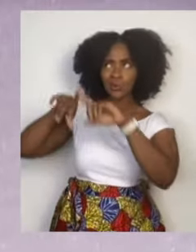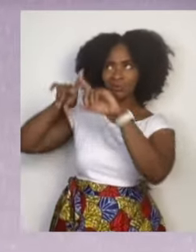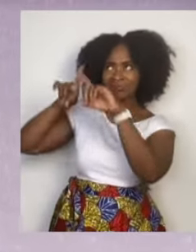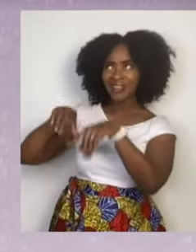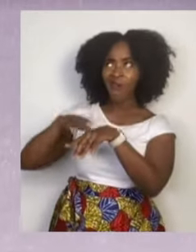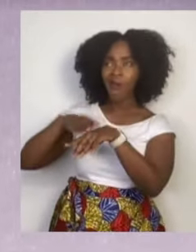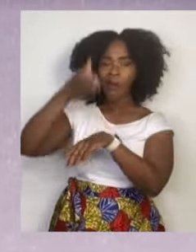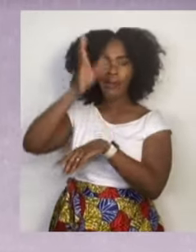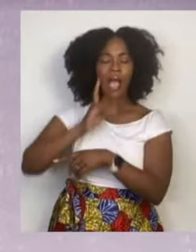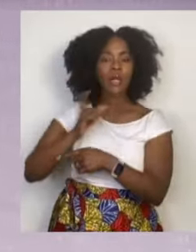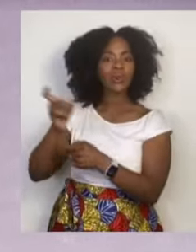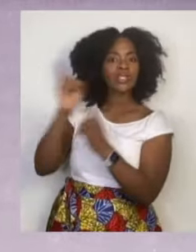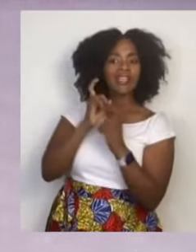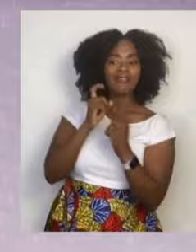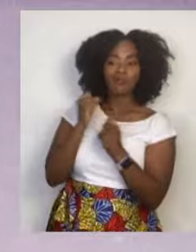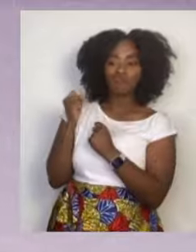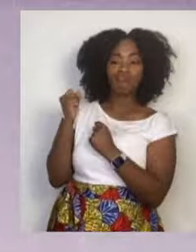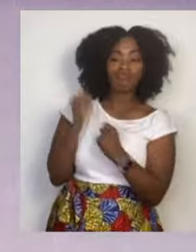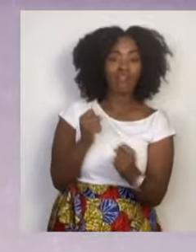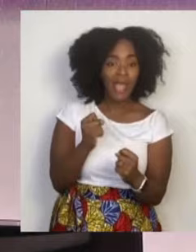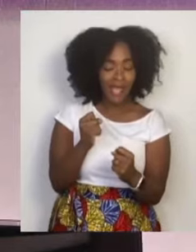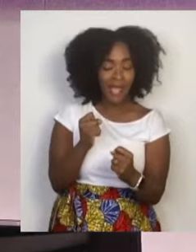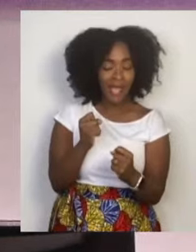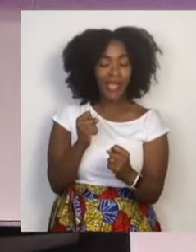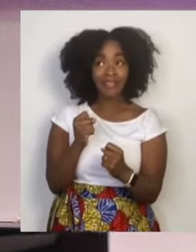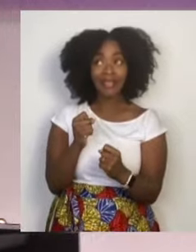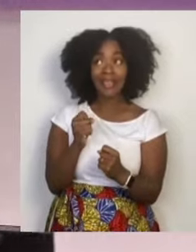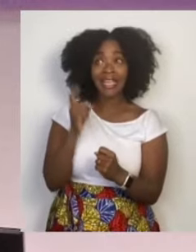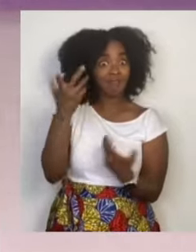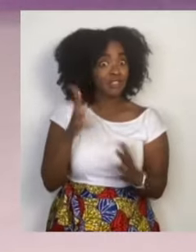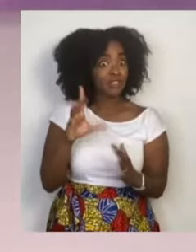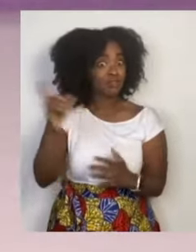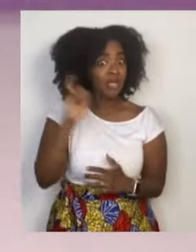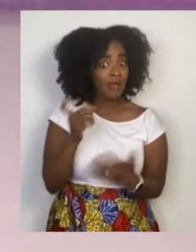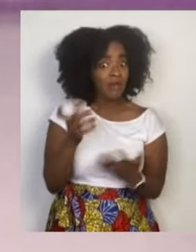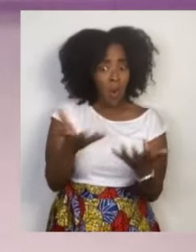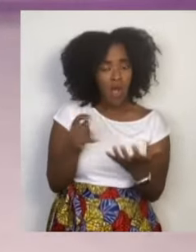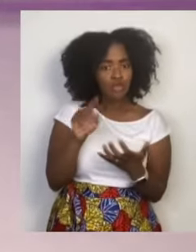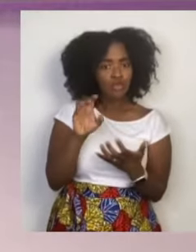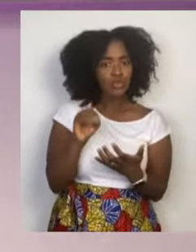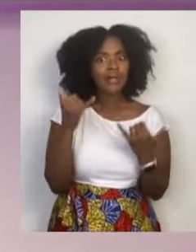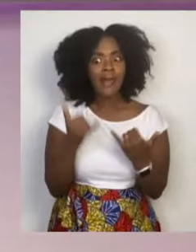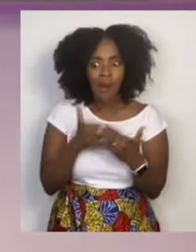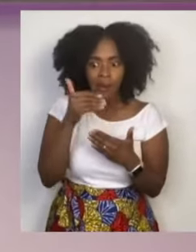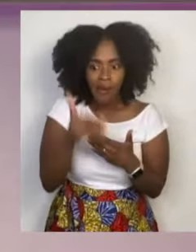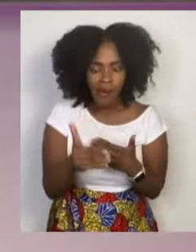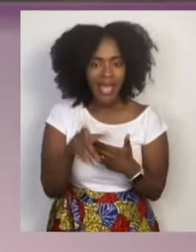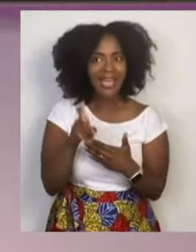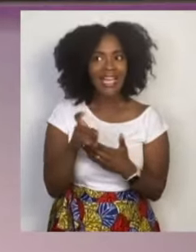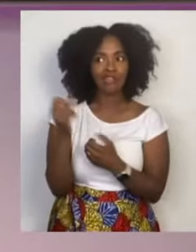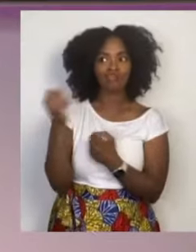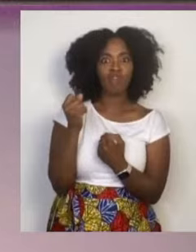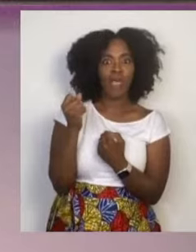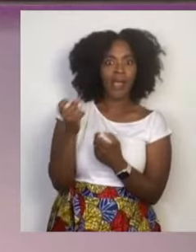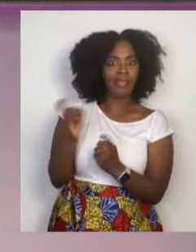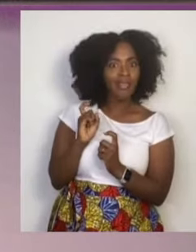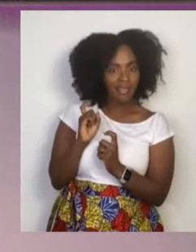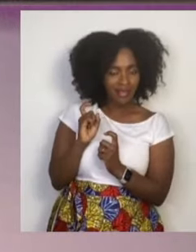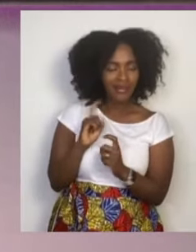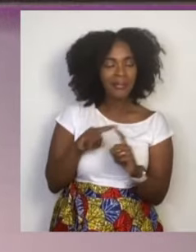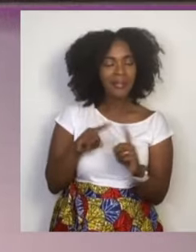you the want to do. But I want to pray this morning for